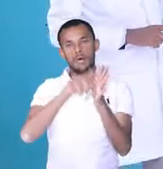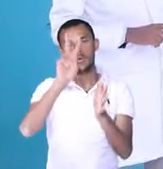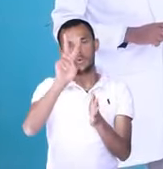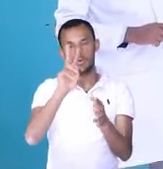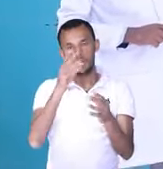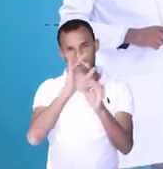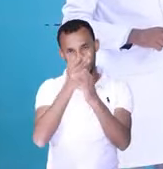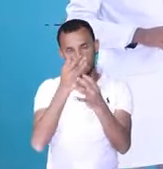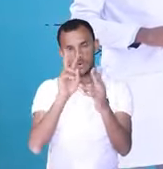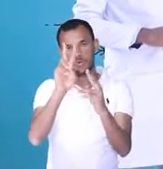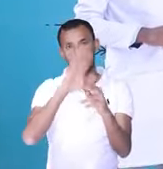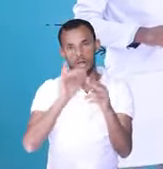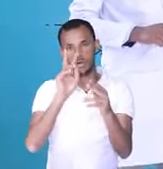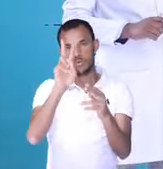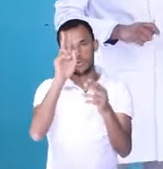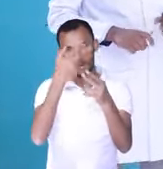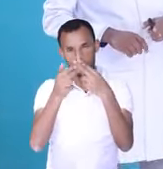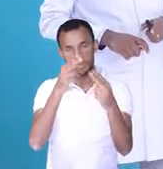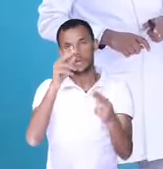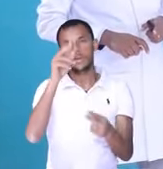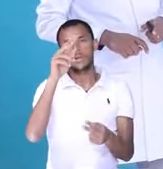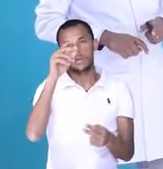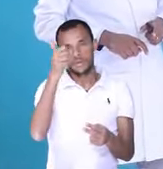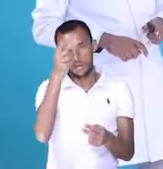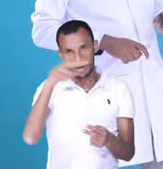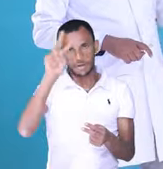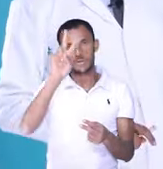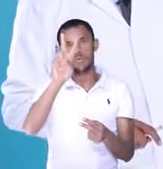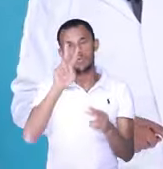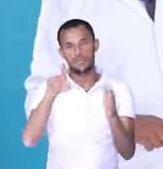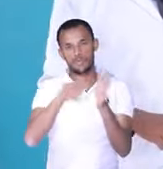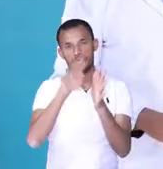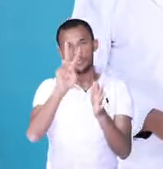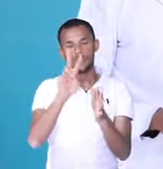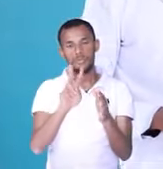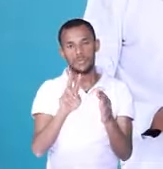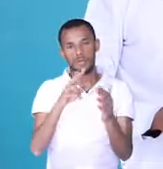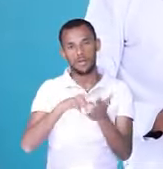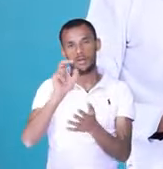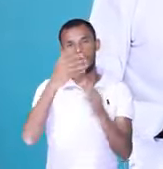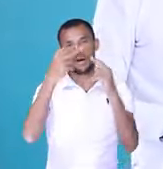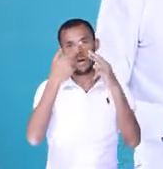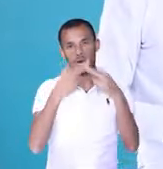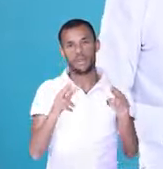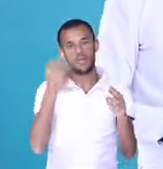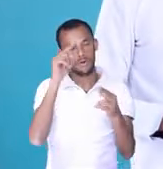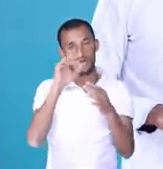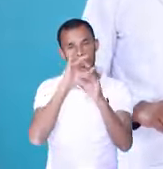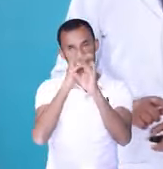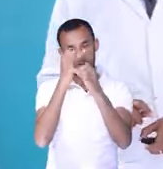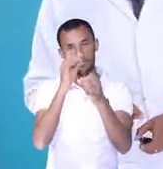In experiment 2, 2 times 10 raised to minus 2. Initial rates for experiment 1